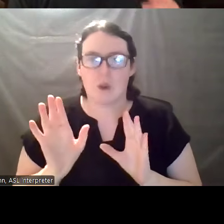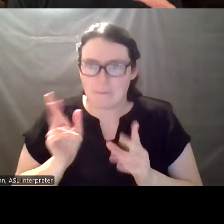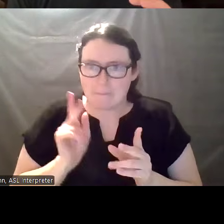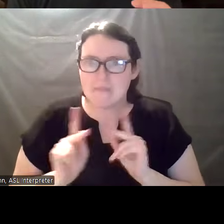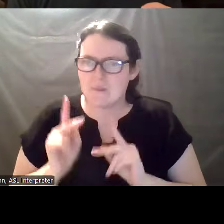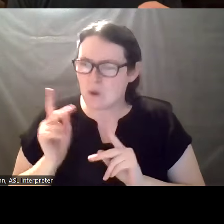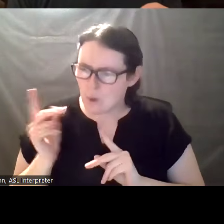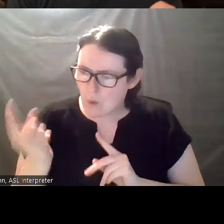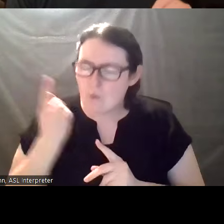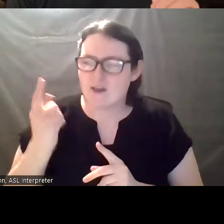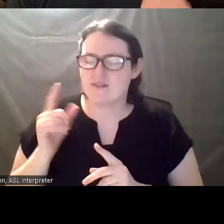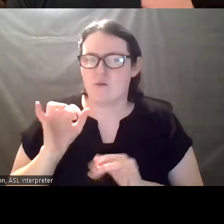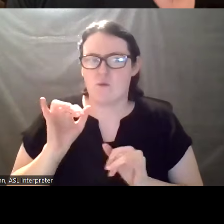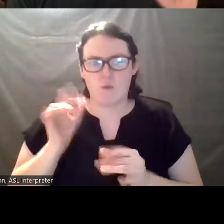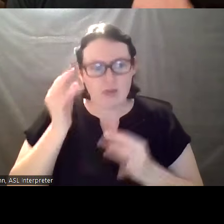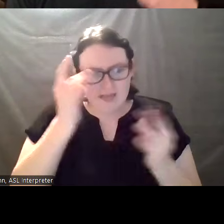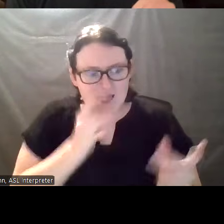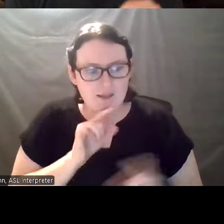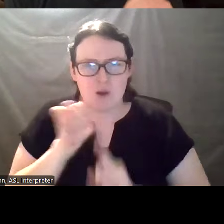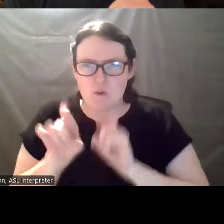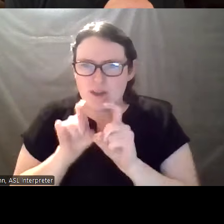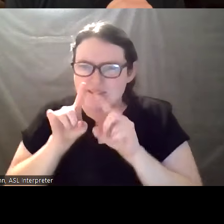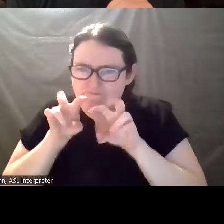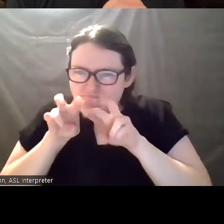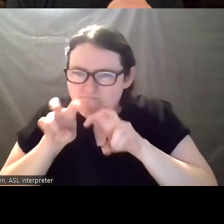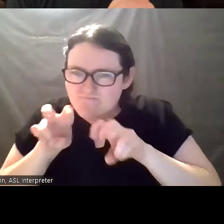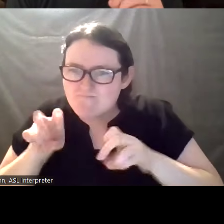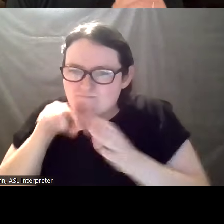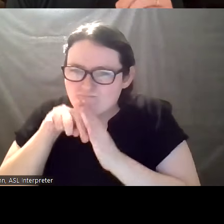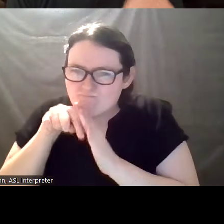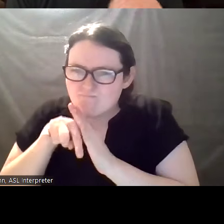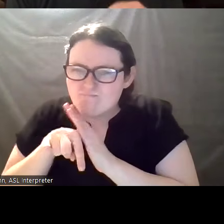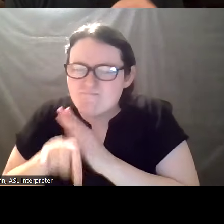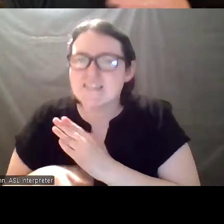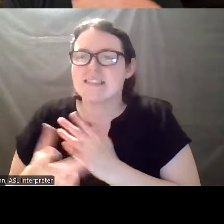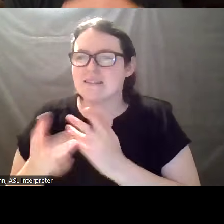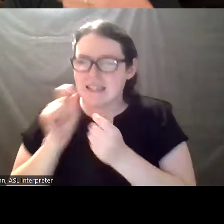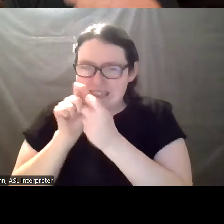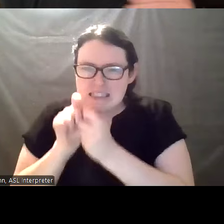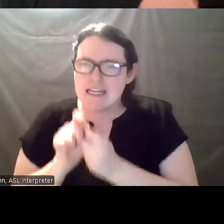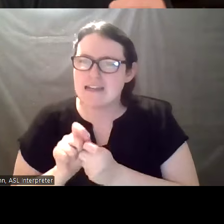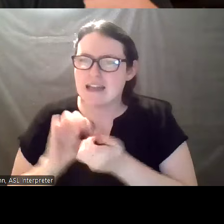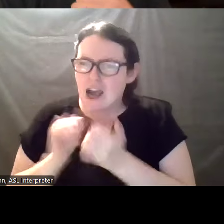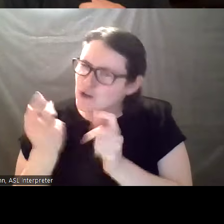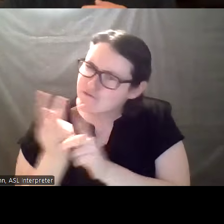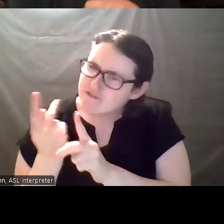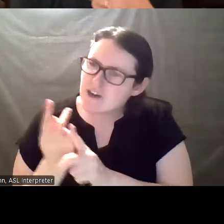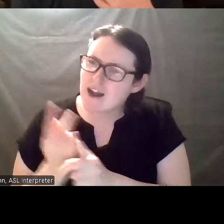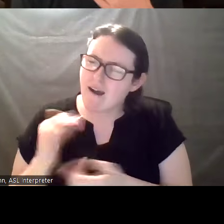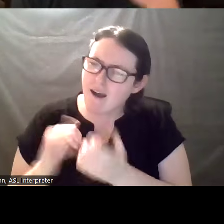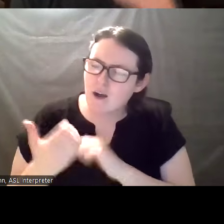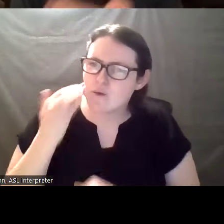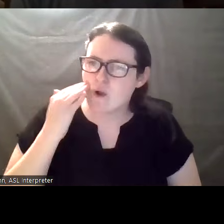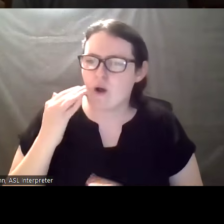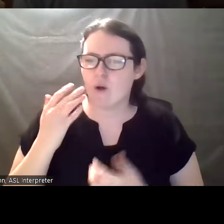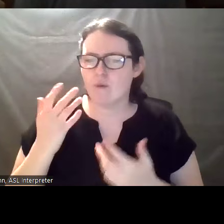very good questions that really want to dig down into the details, how we got to those conclusions. And